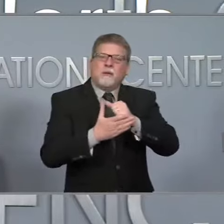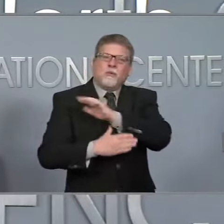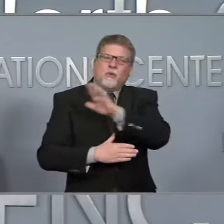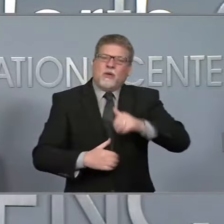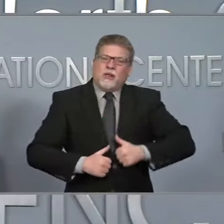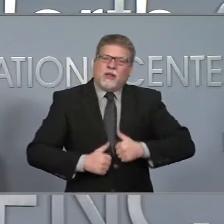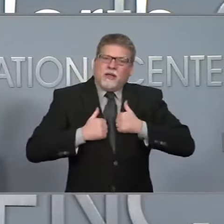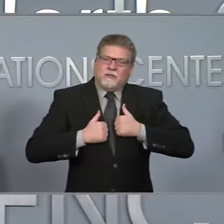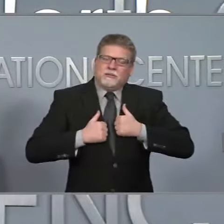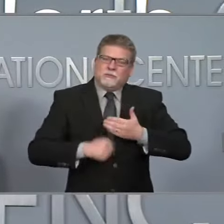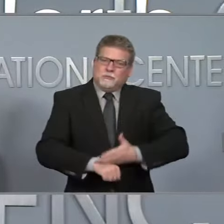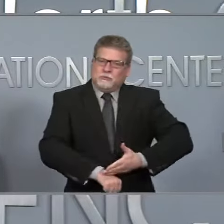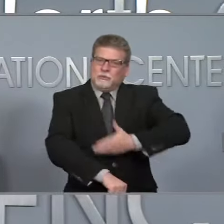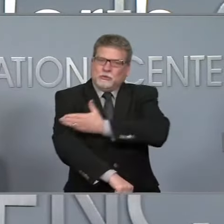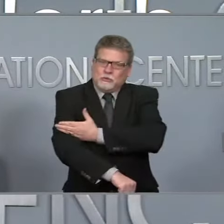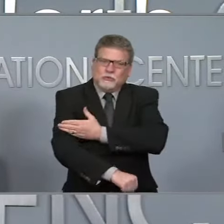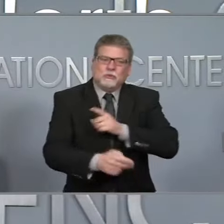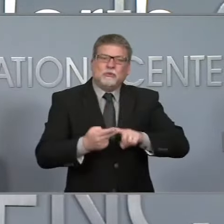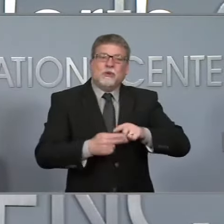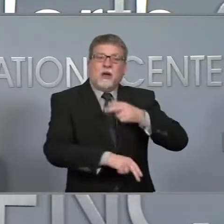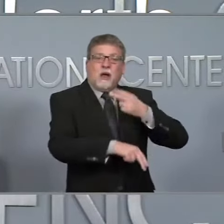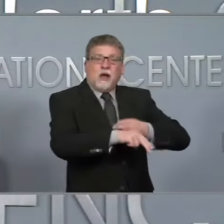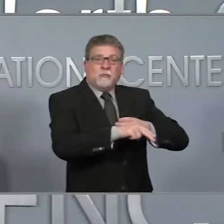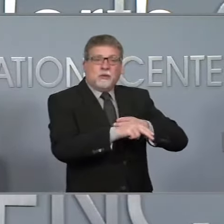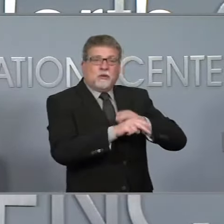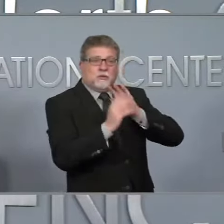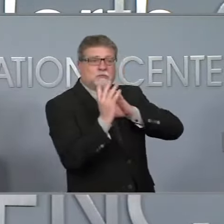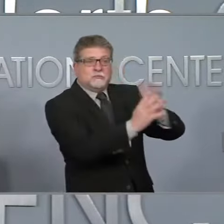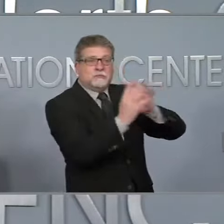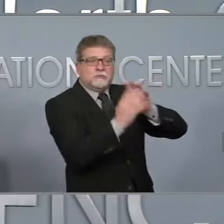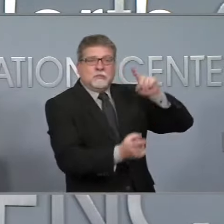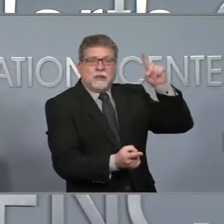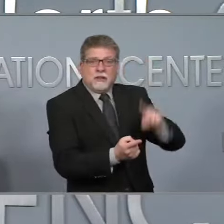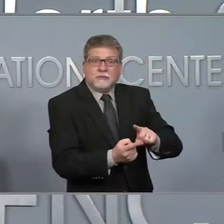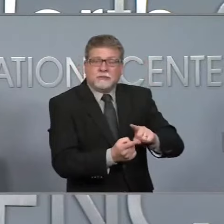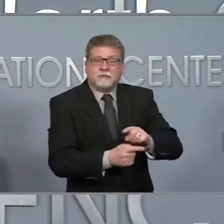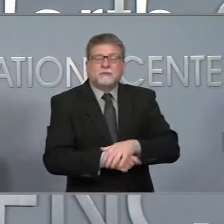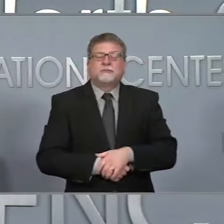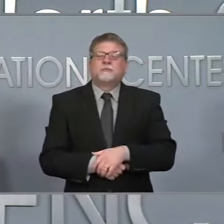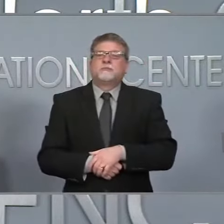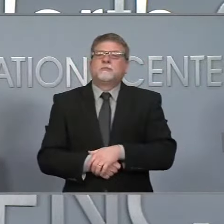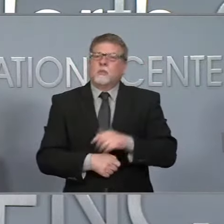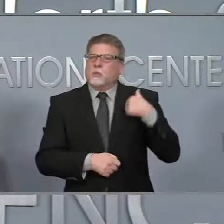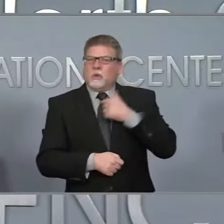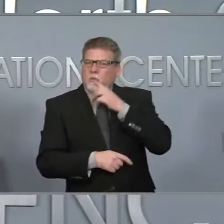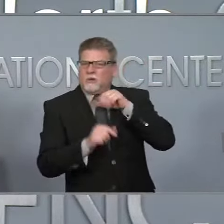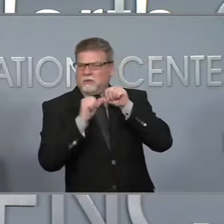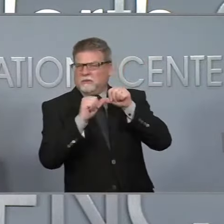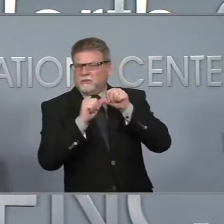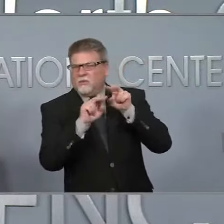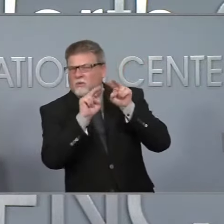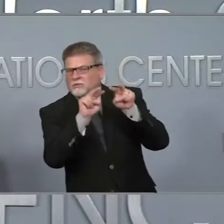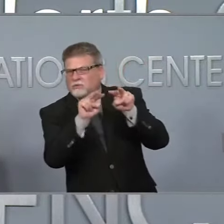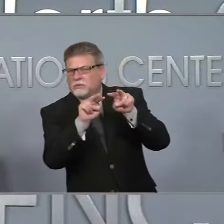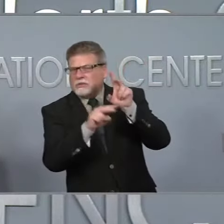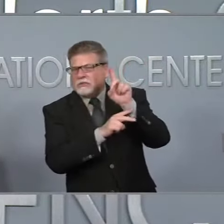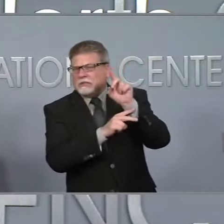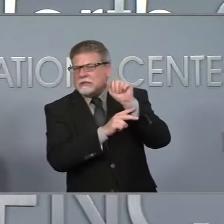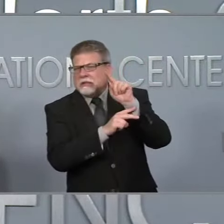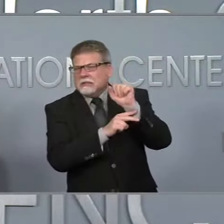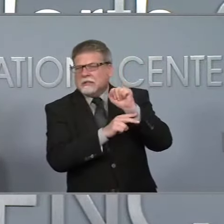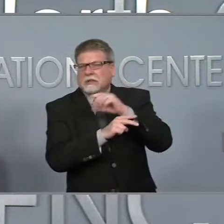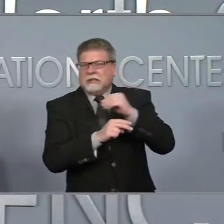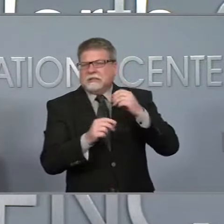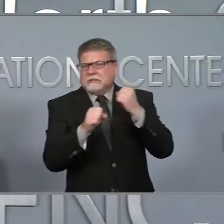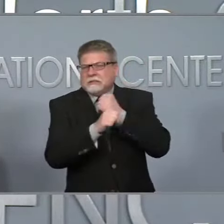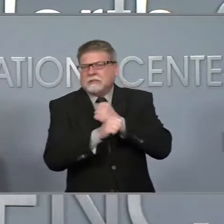throughout the pandemic, we will be adapting our response based on the data and for the current stage of the pandemic. As the governor